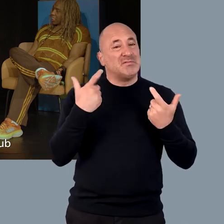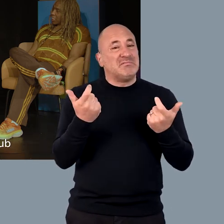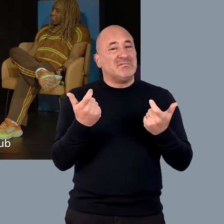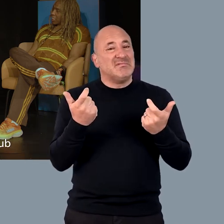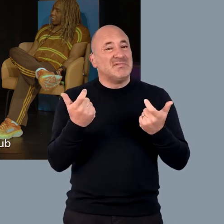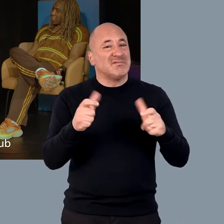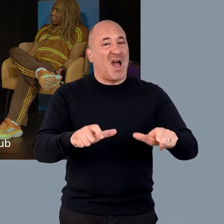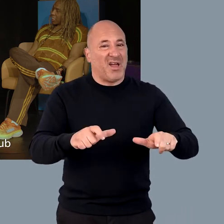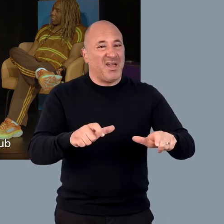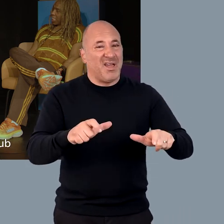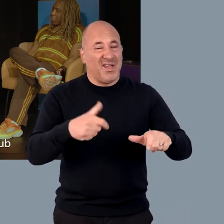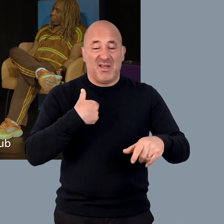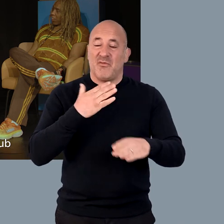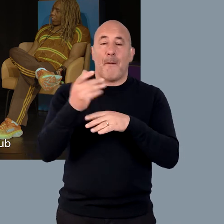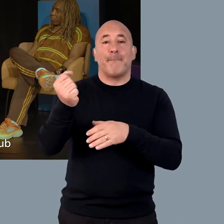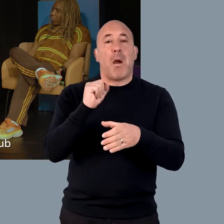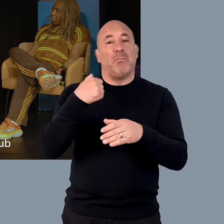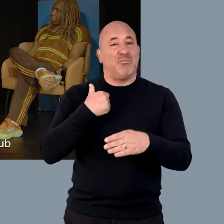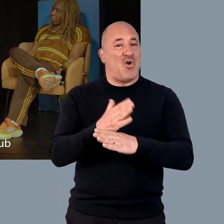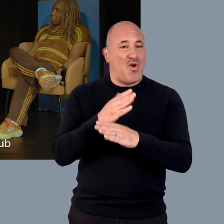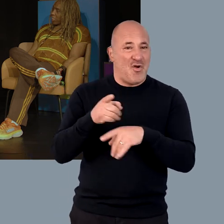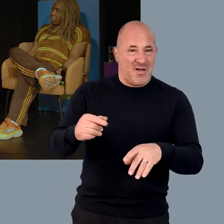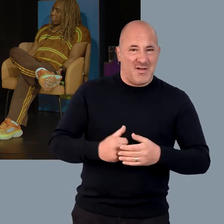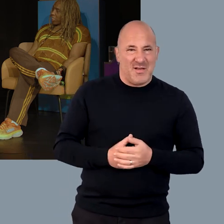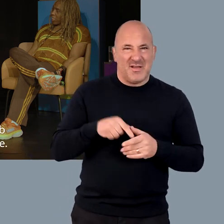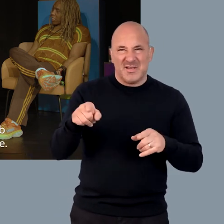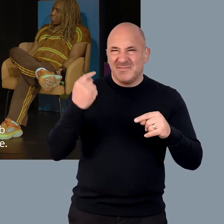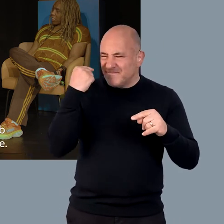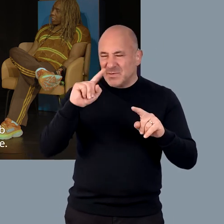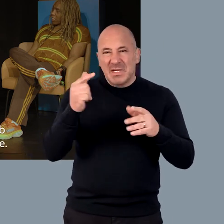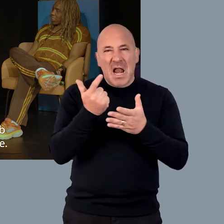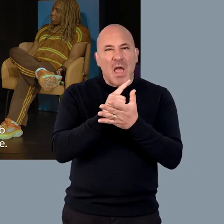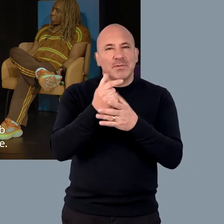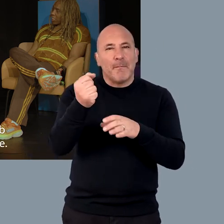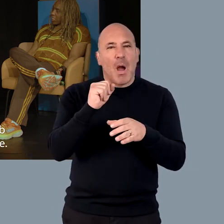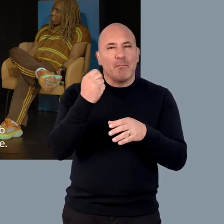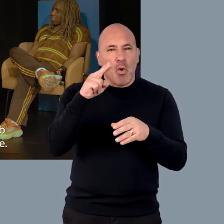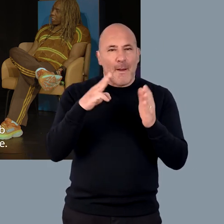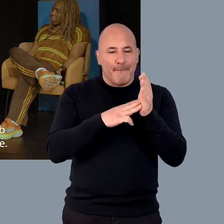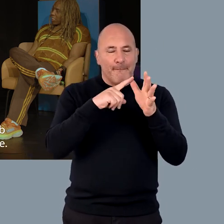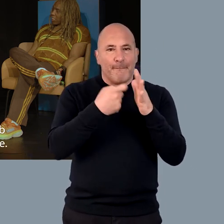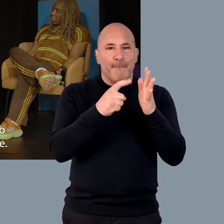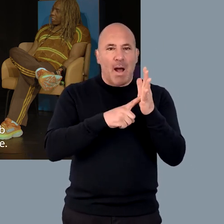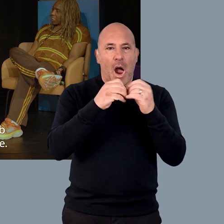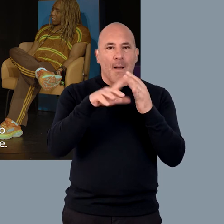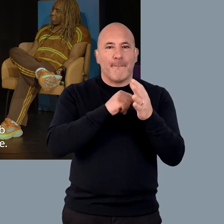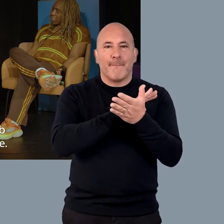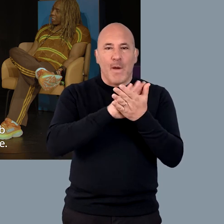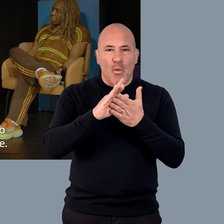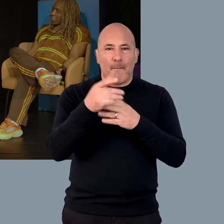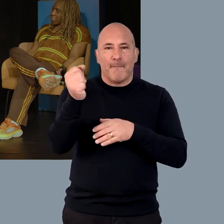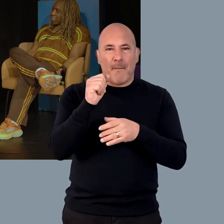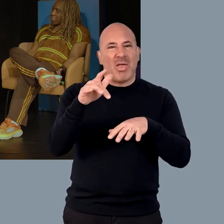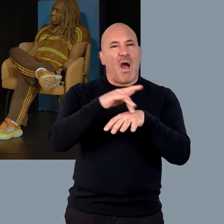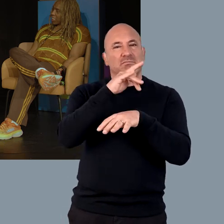decided to stay in Brighton. And I got a job in a pub at the time. was like a little lesbian pub called the Marlborough pub and